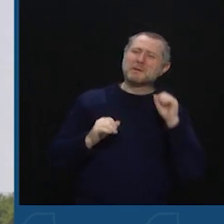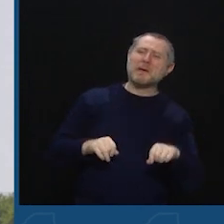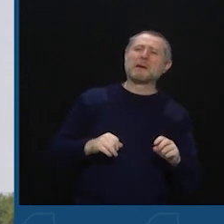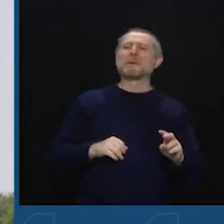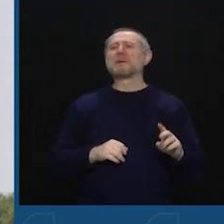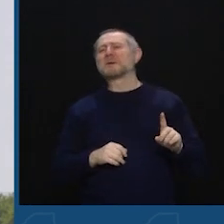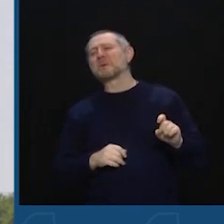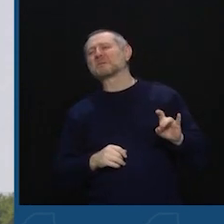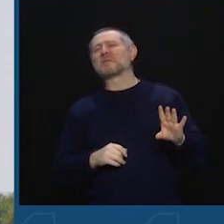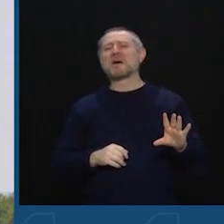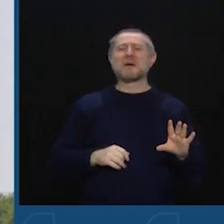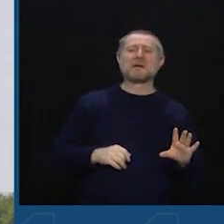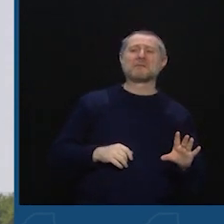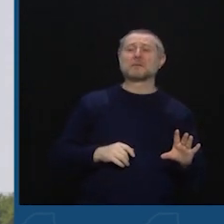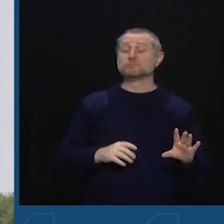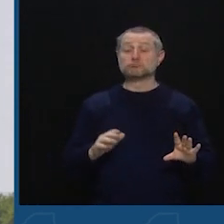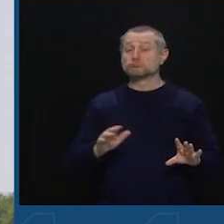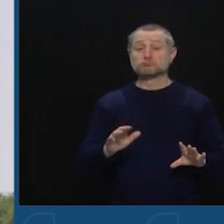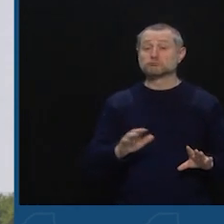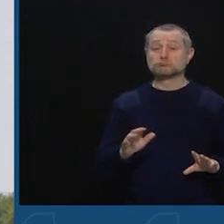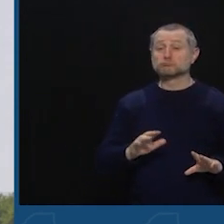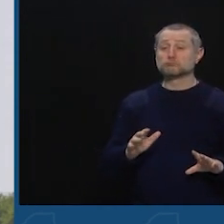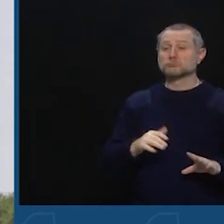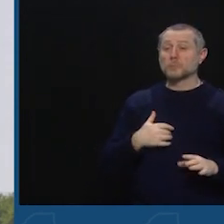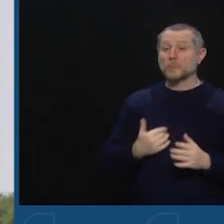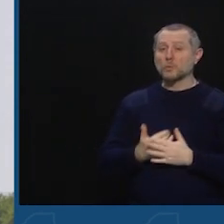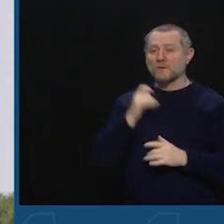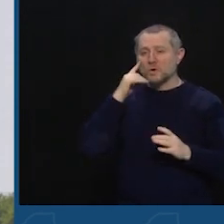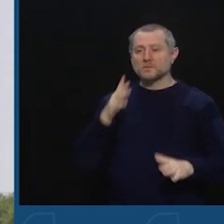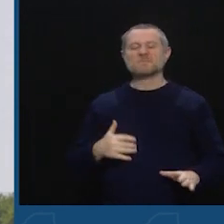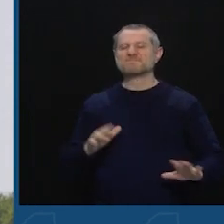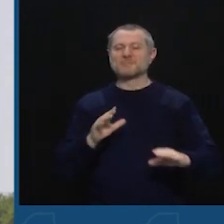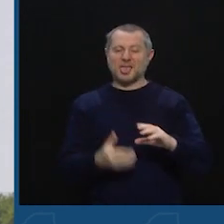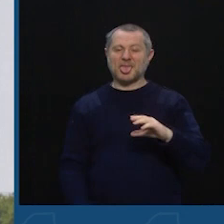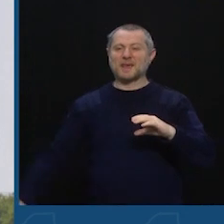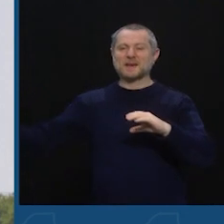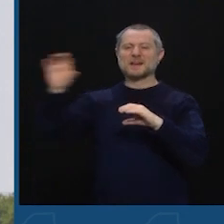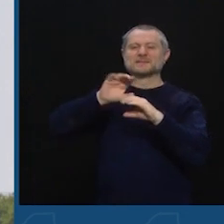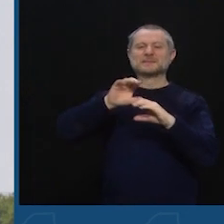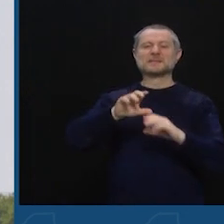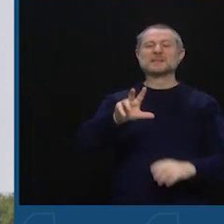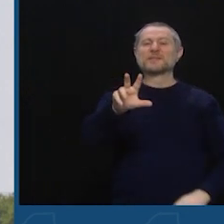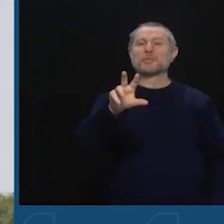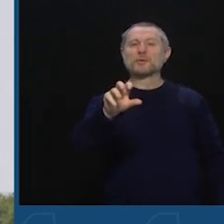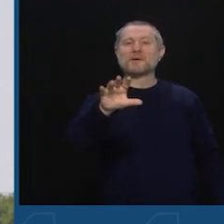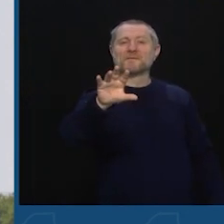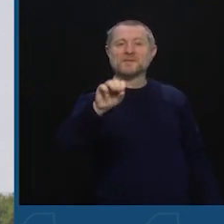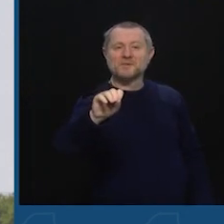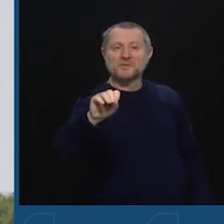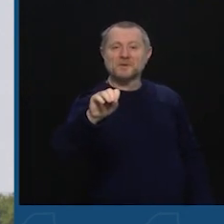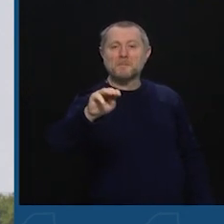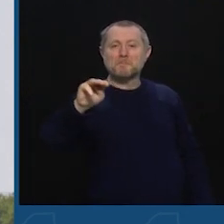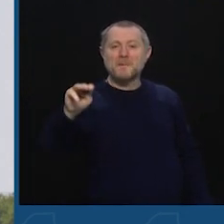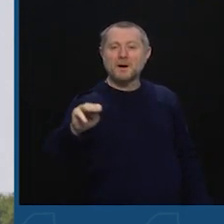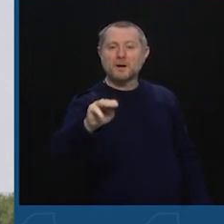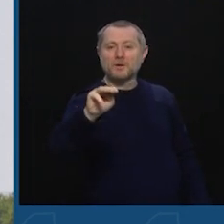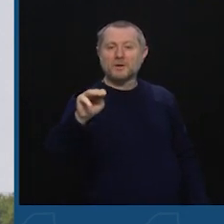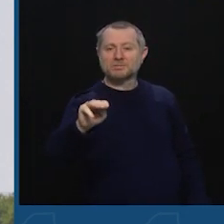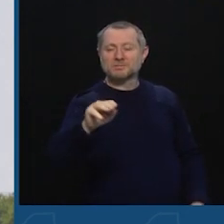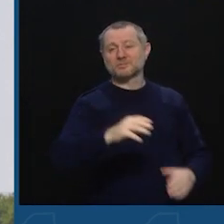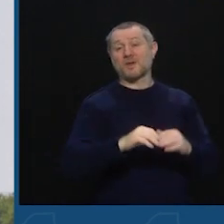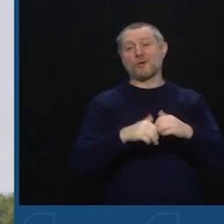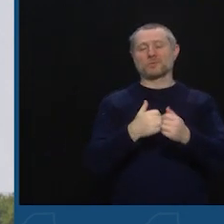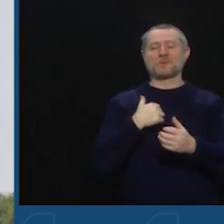like, I'm the new governor. It is now $350 million. I need to get this through my budget, because that's how we're going to make a difference.